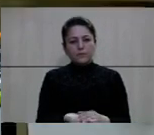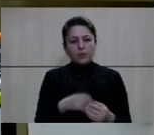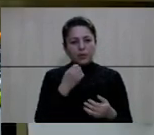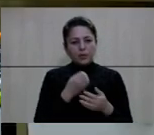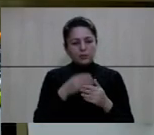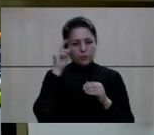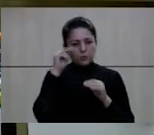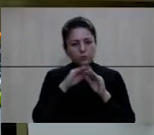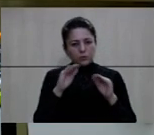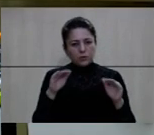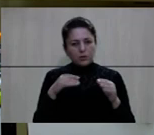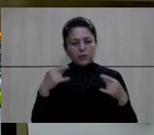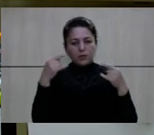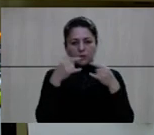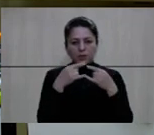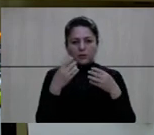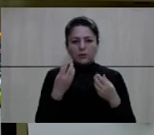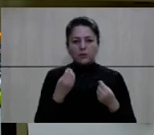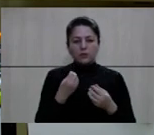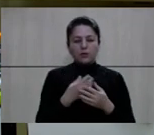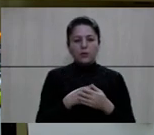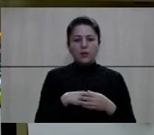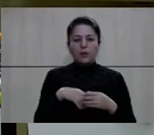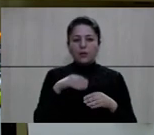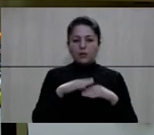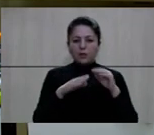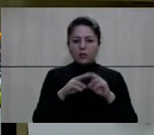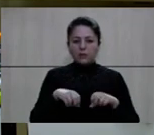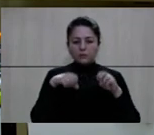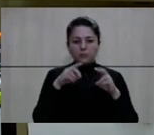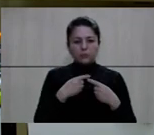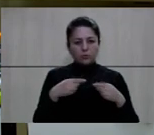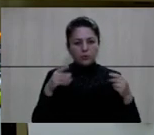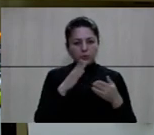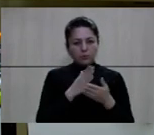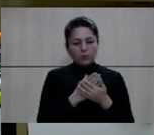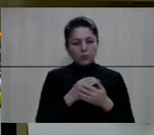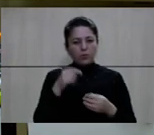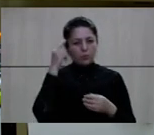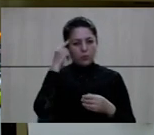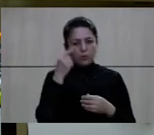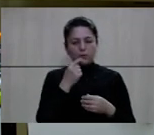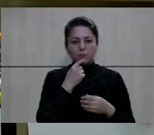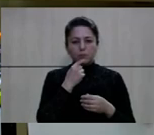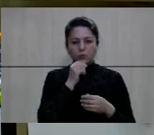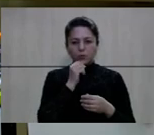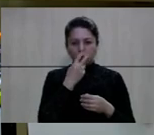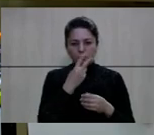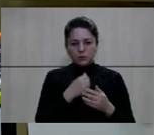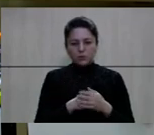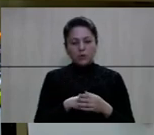Aziz o'quvchilar, ekranda yana kasb turlari namoyon bo'ldi. O'ylab ko'ringlar, shu kasb